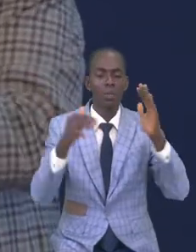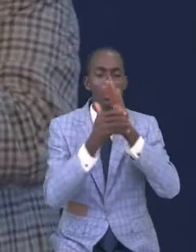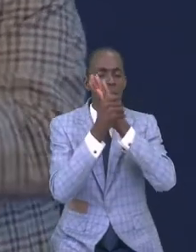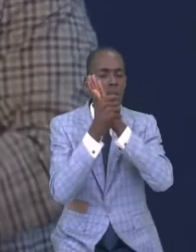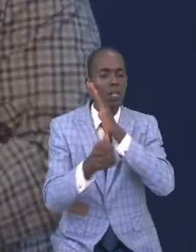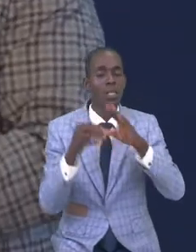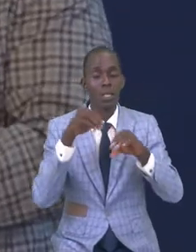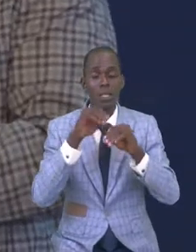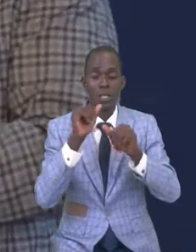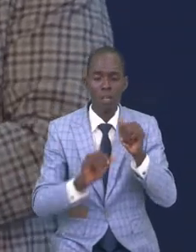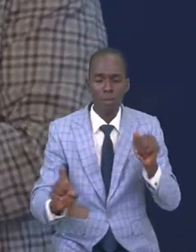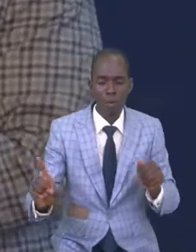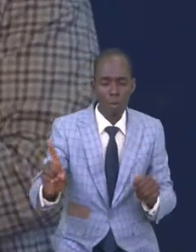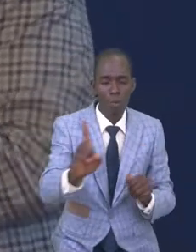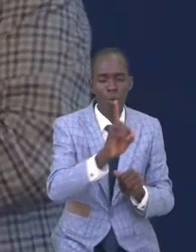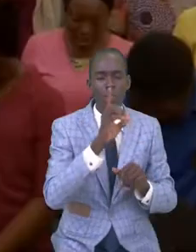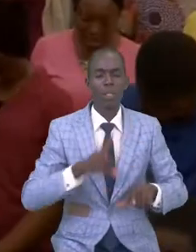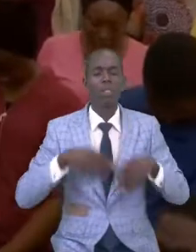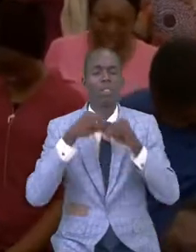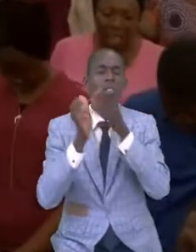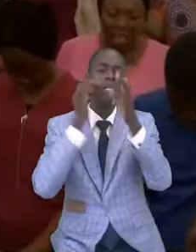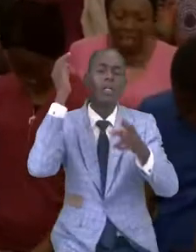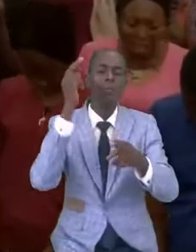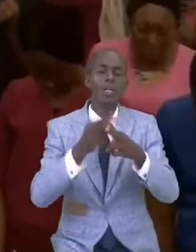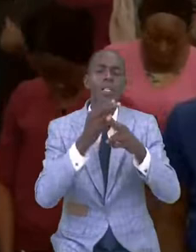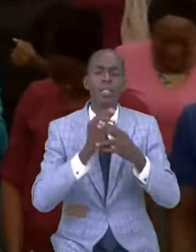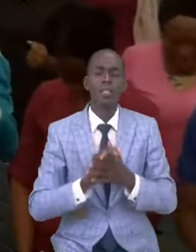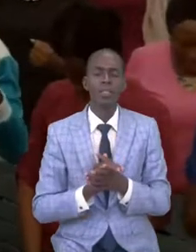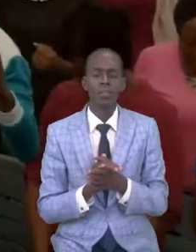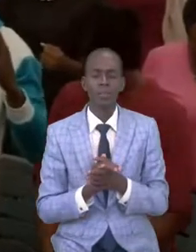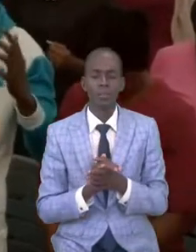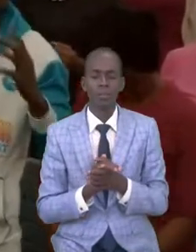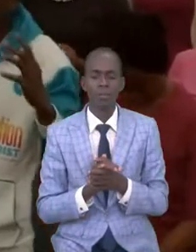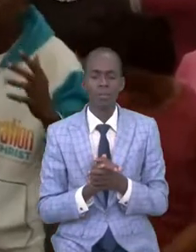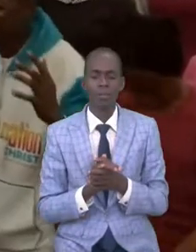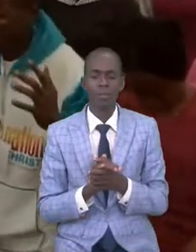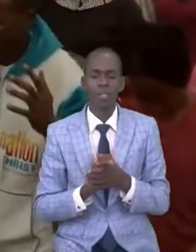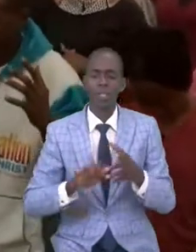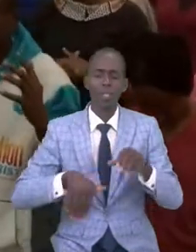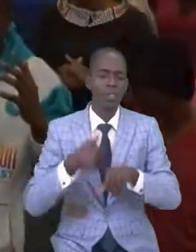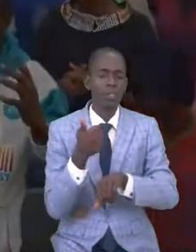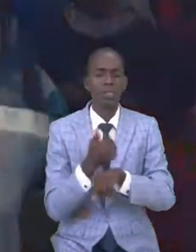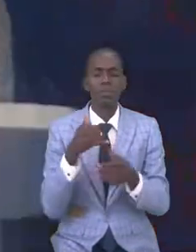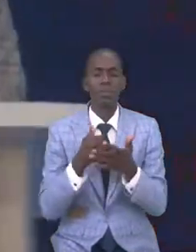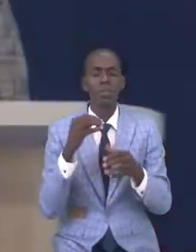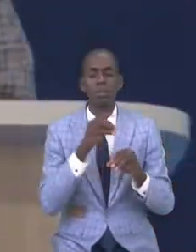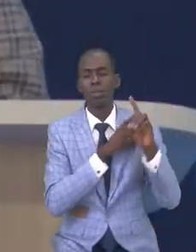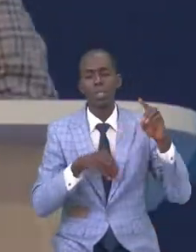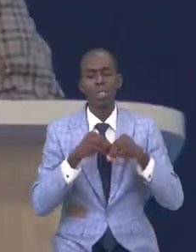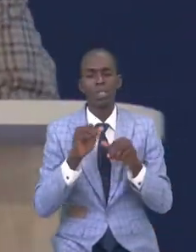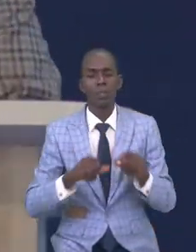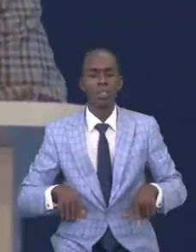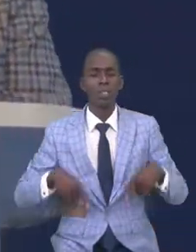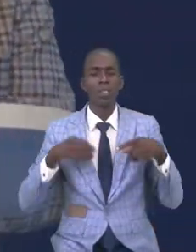in everyone, in Jesus' name. Confirm it in every life.